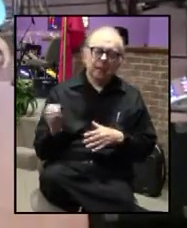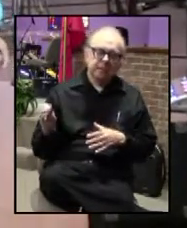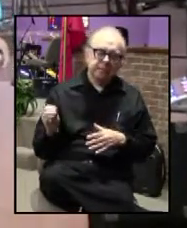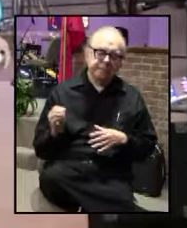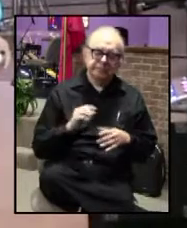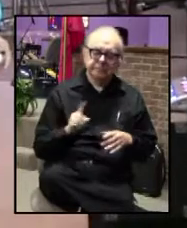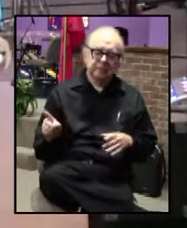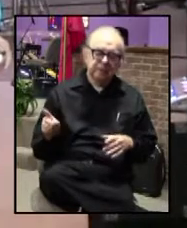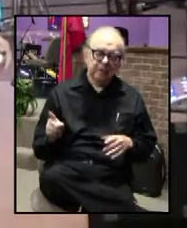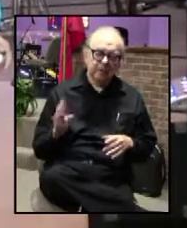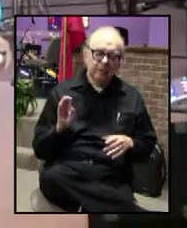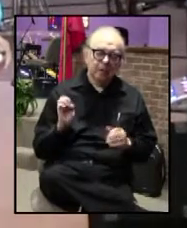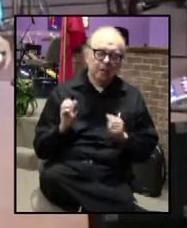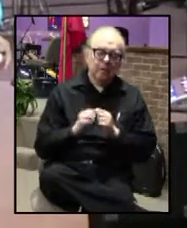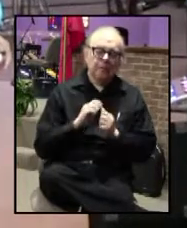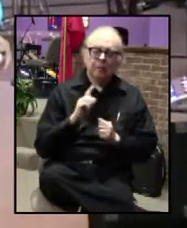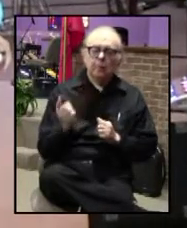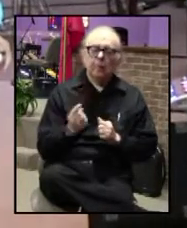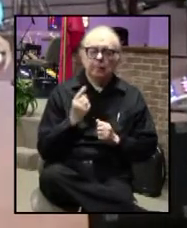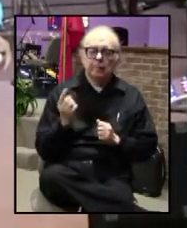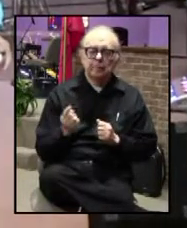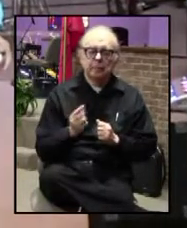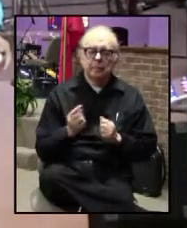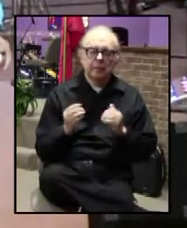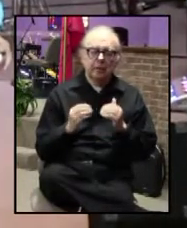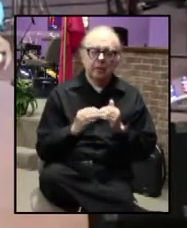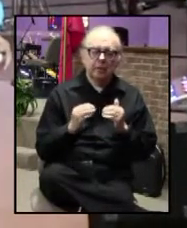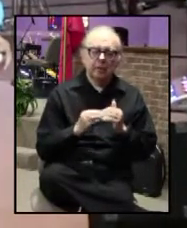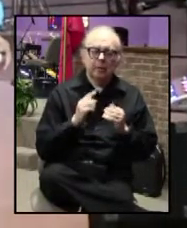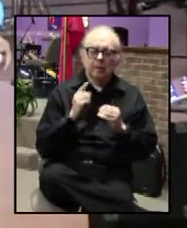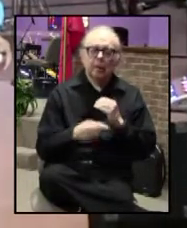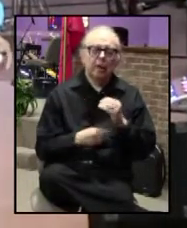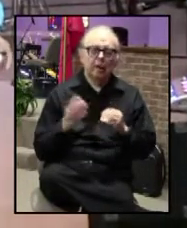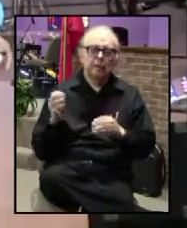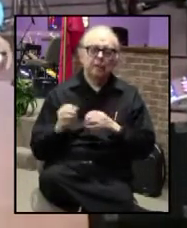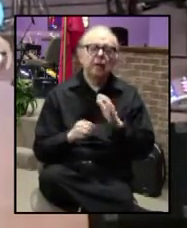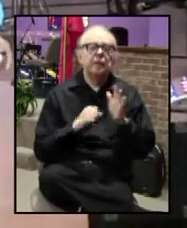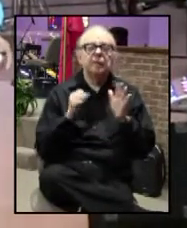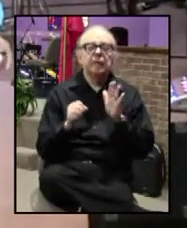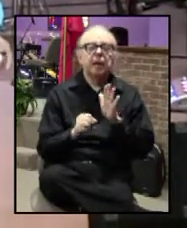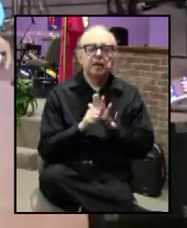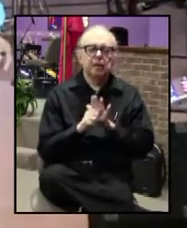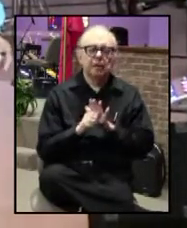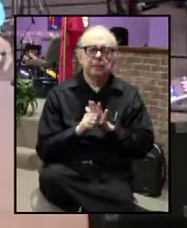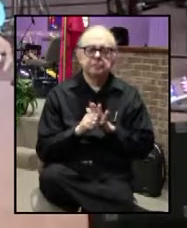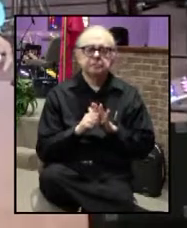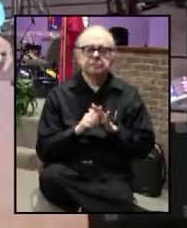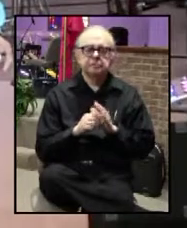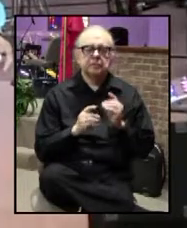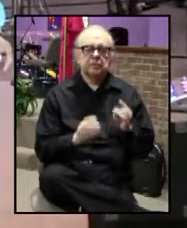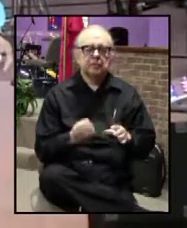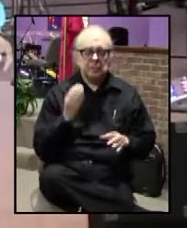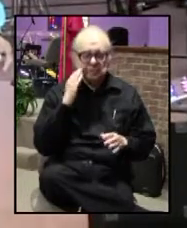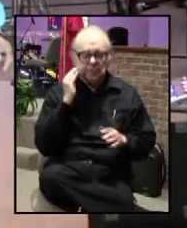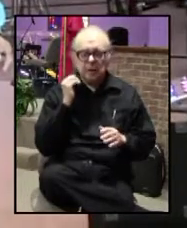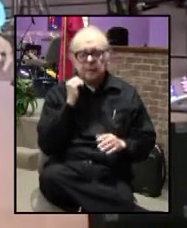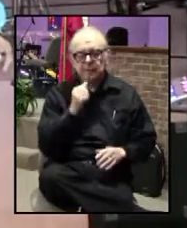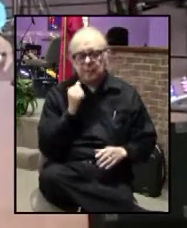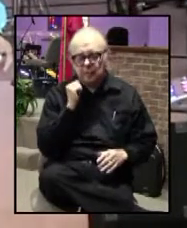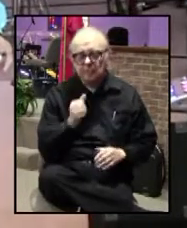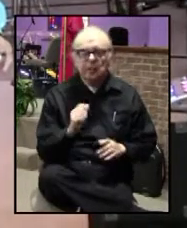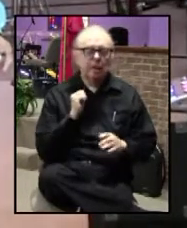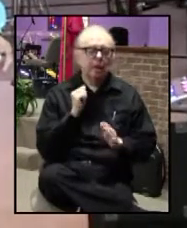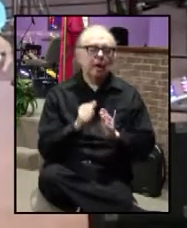lo, I will be with you always, even until the end of the age. And they knew every day,